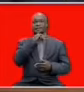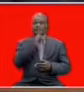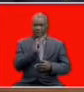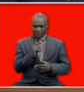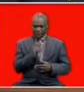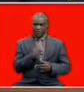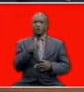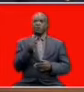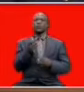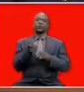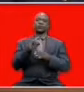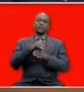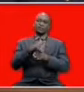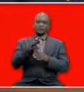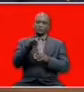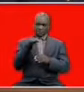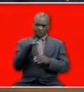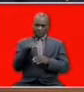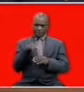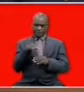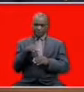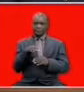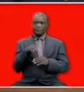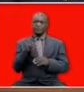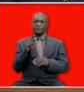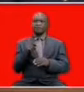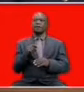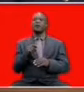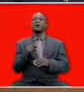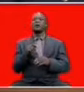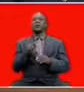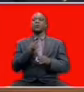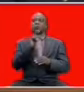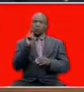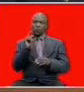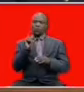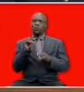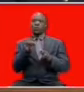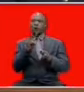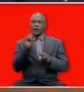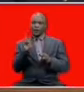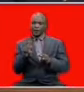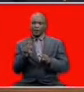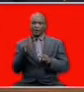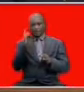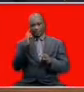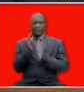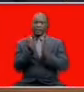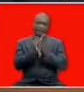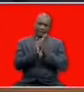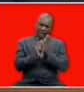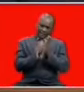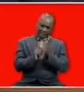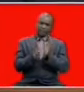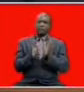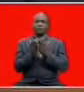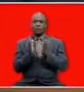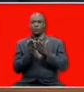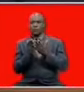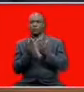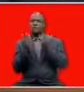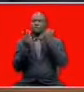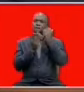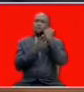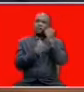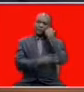Good day to all Zimbabweans. Beautiful. All right. What prompted you to write this book, Breaking Away from Poverty? Well,